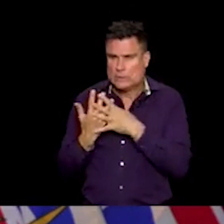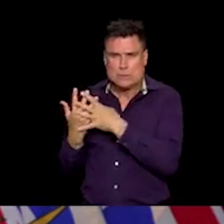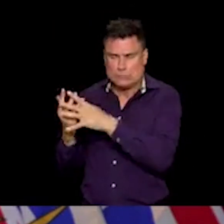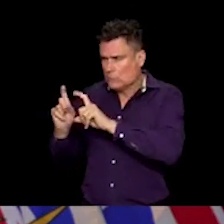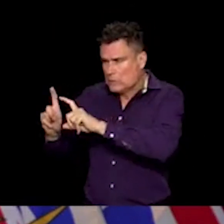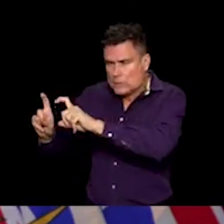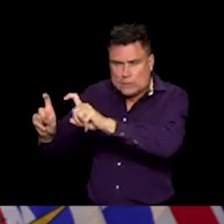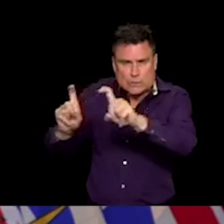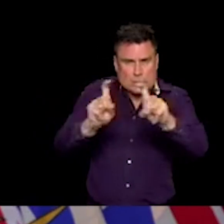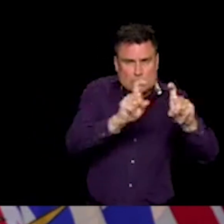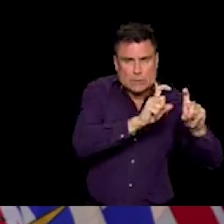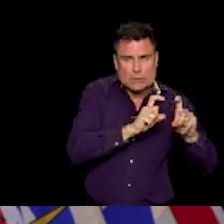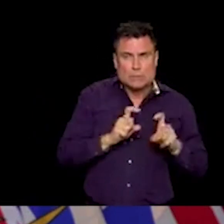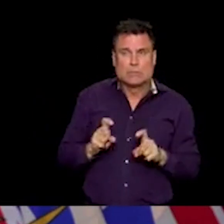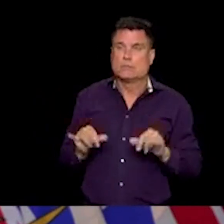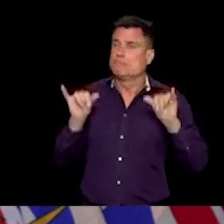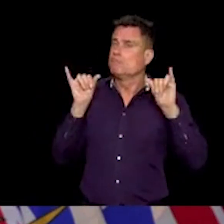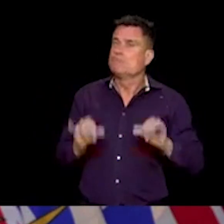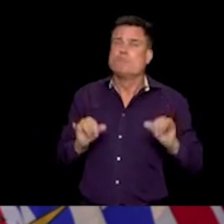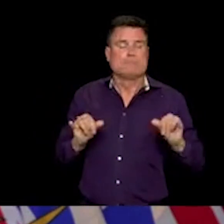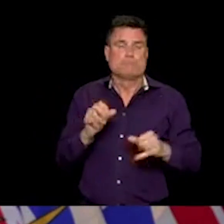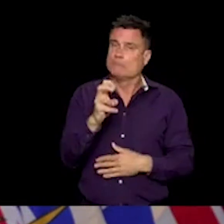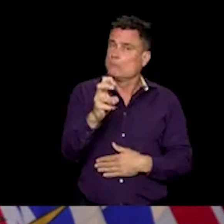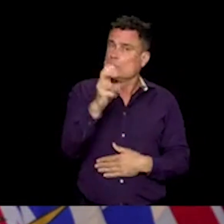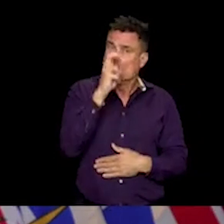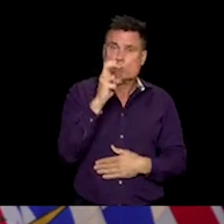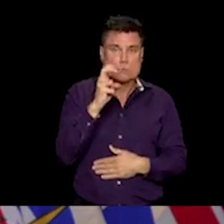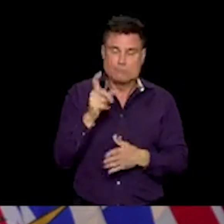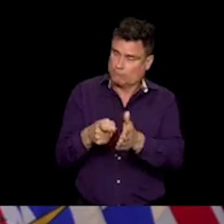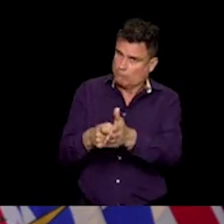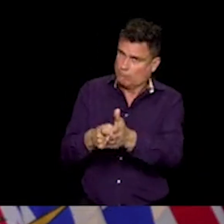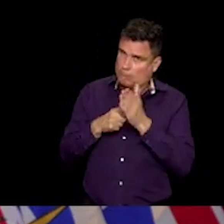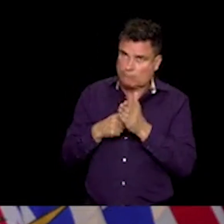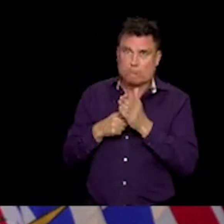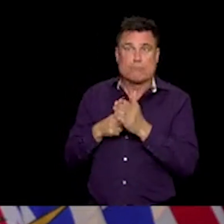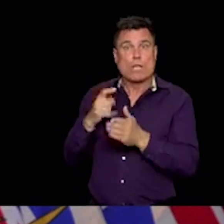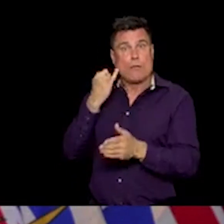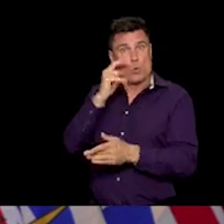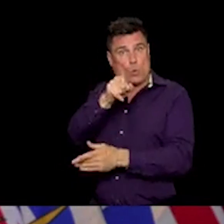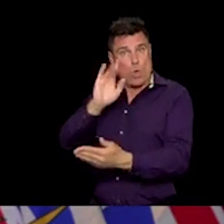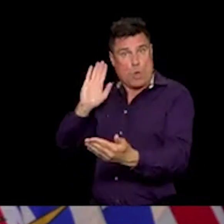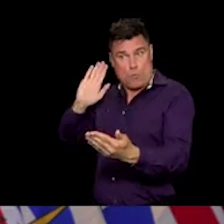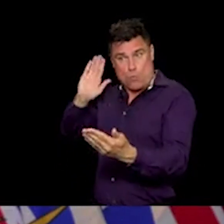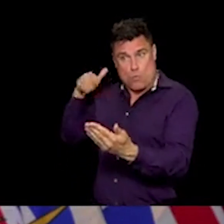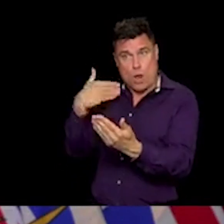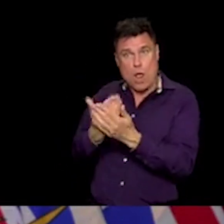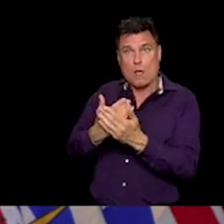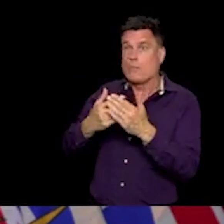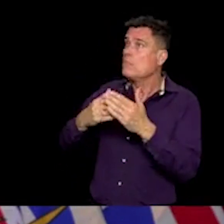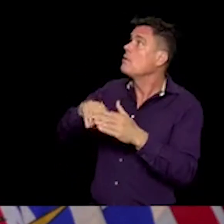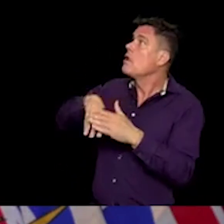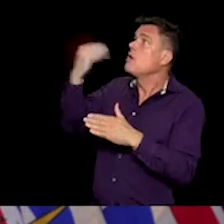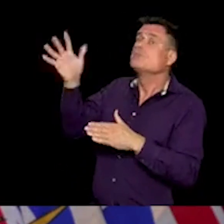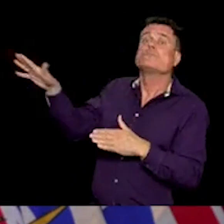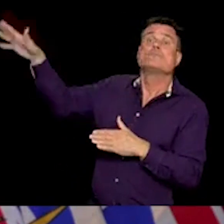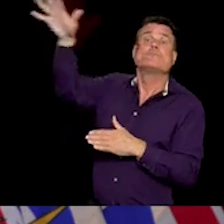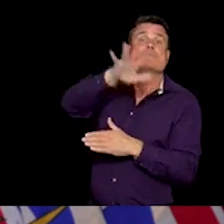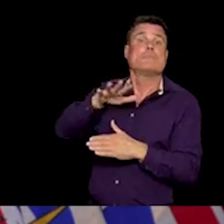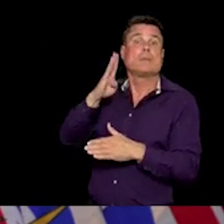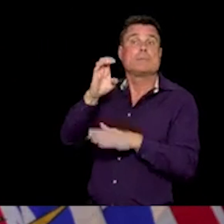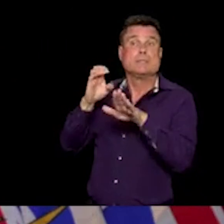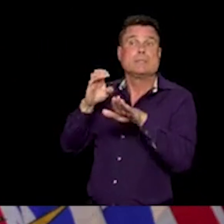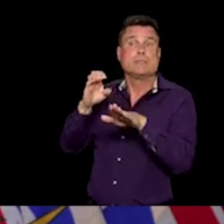from COVID-19. I just wanted to report on a few additional things. We've now screened